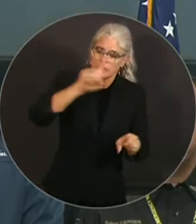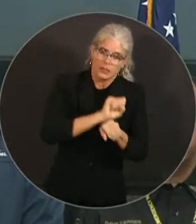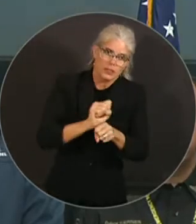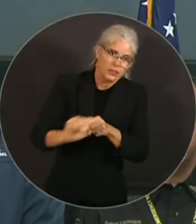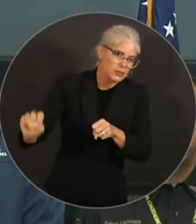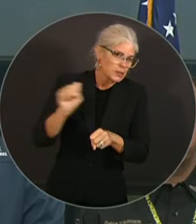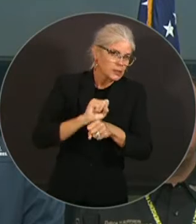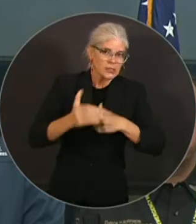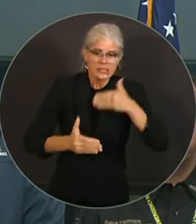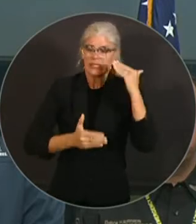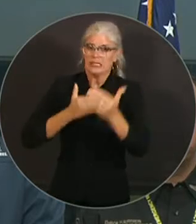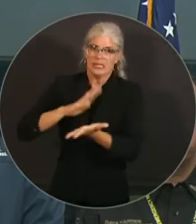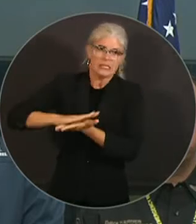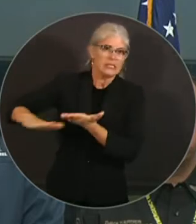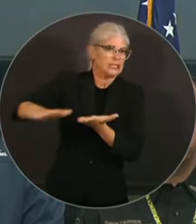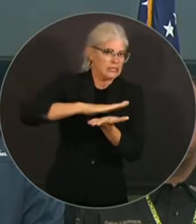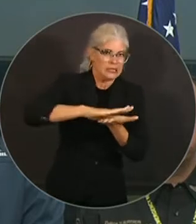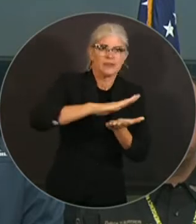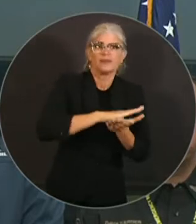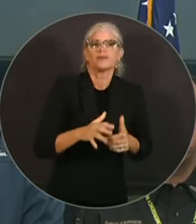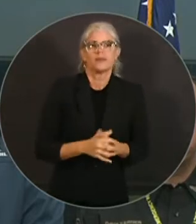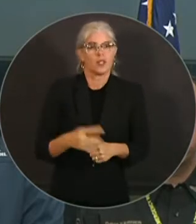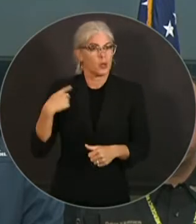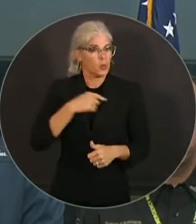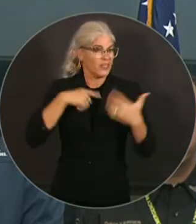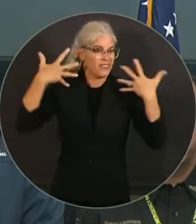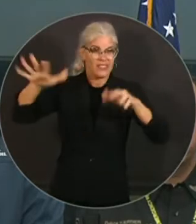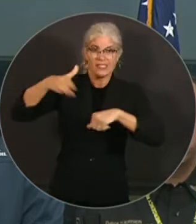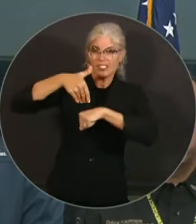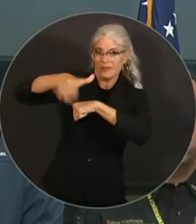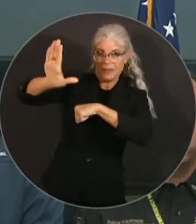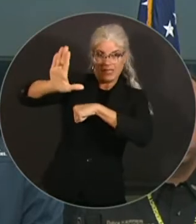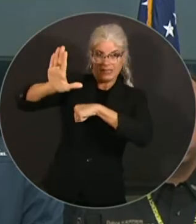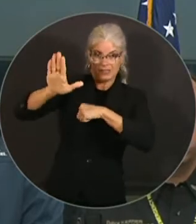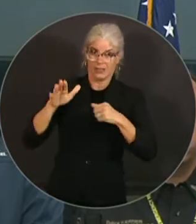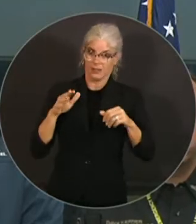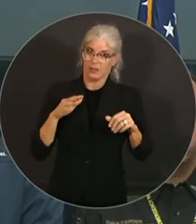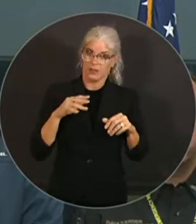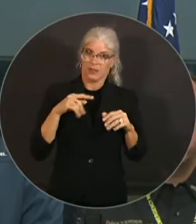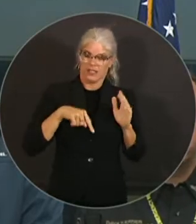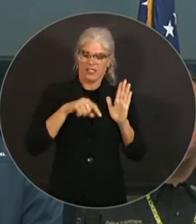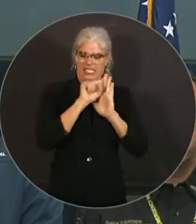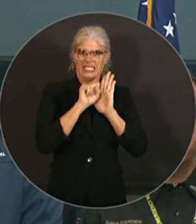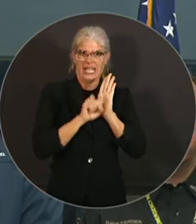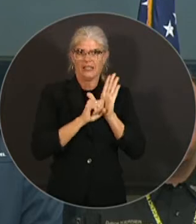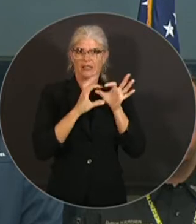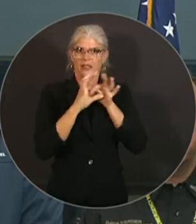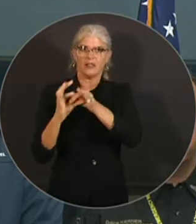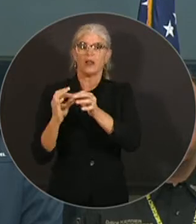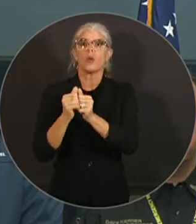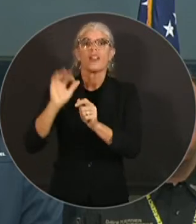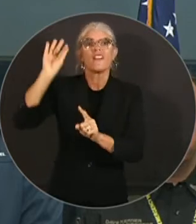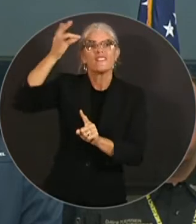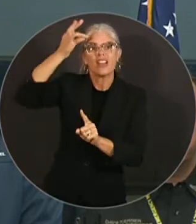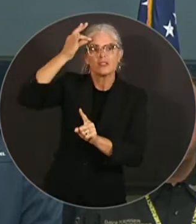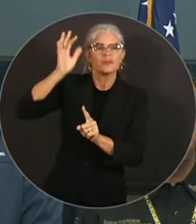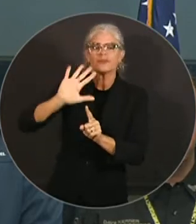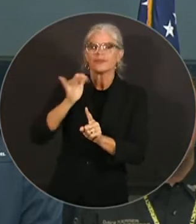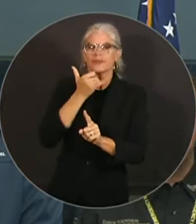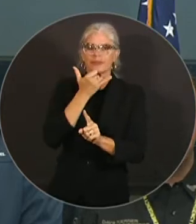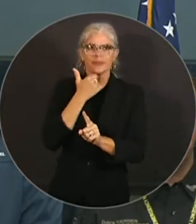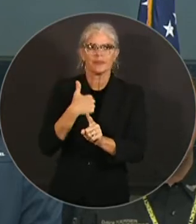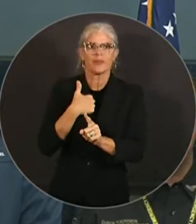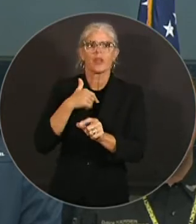on the state. We have deployed just on the state side to assist with the federal, with the local